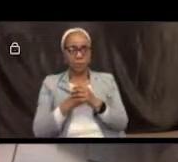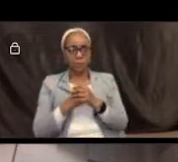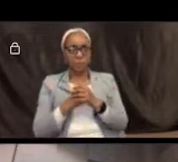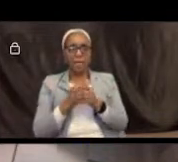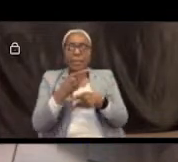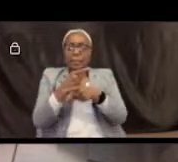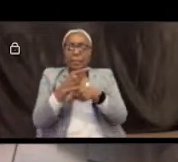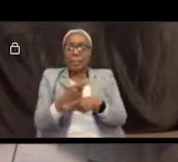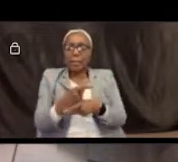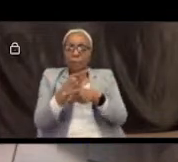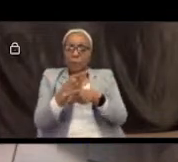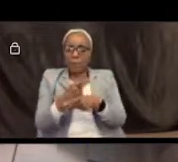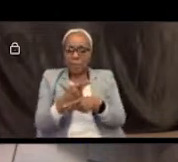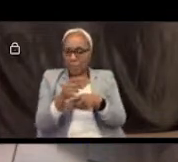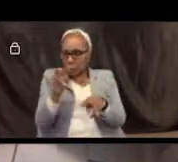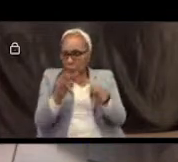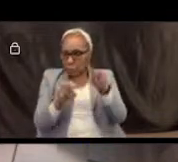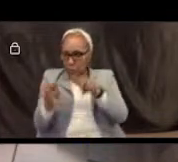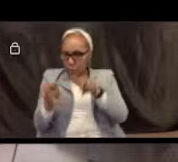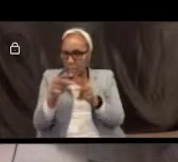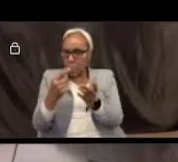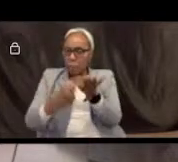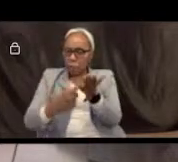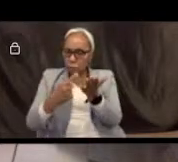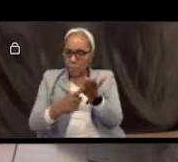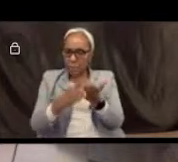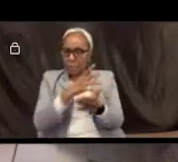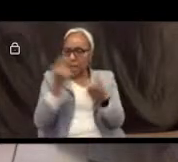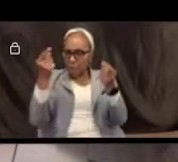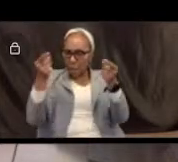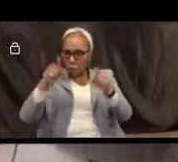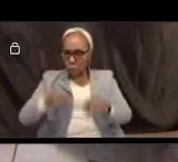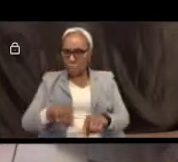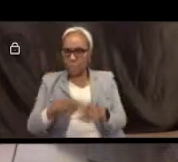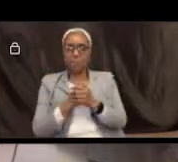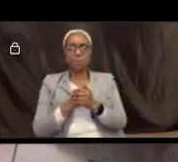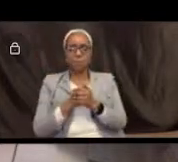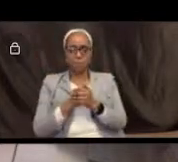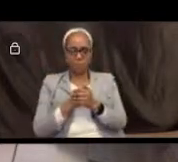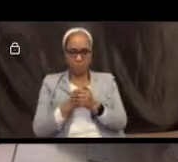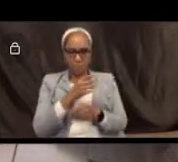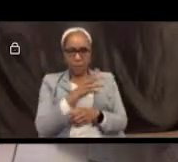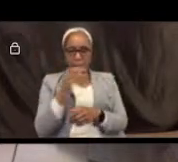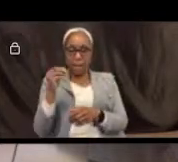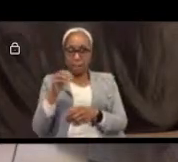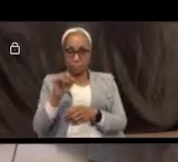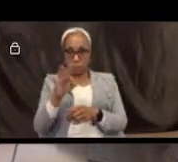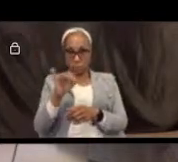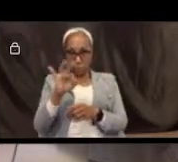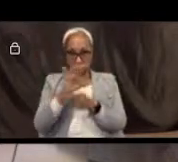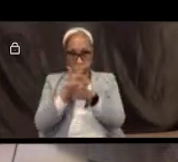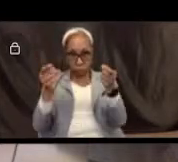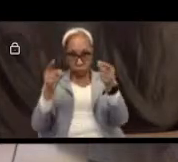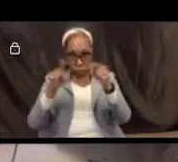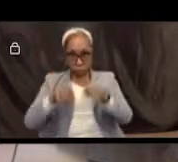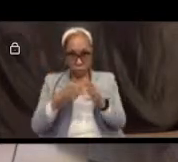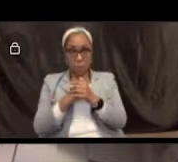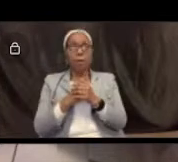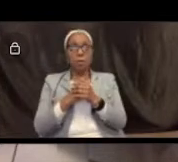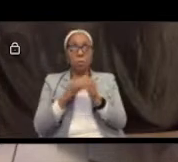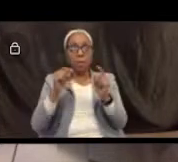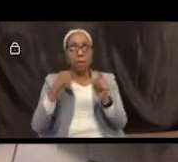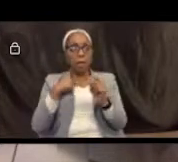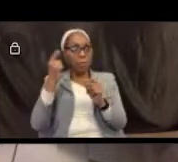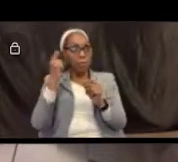carefully looked at, addressed, and agreed to. And if so, I